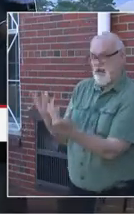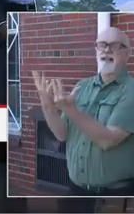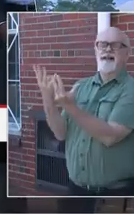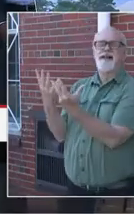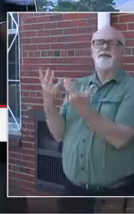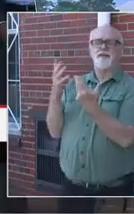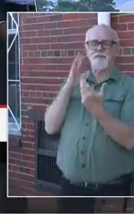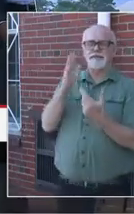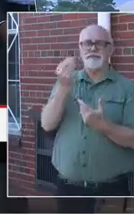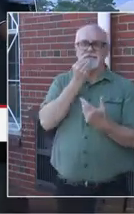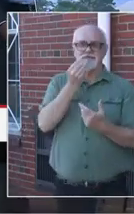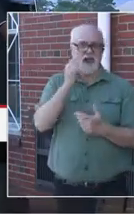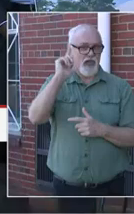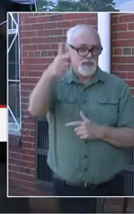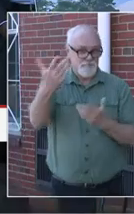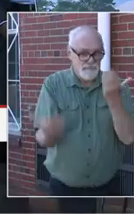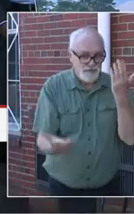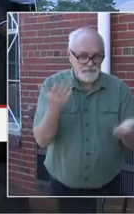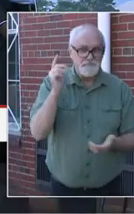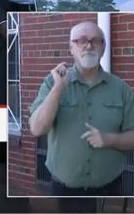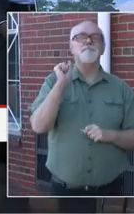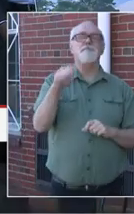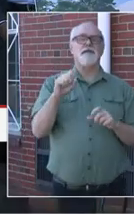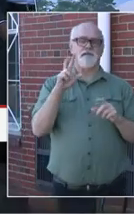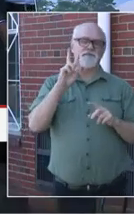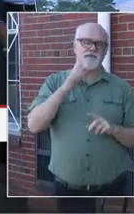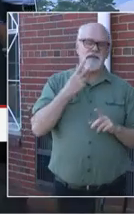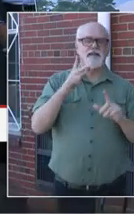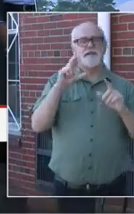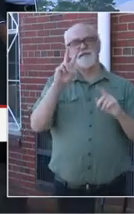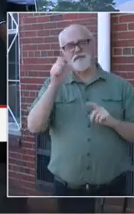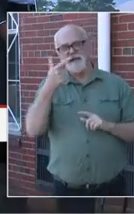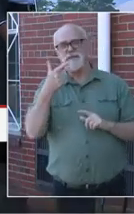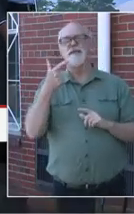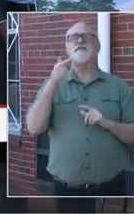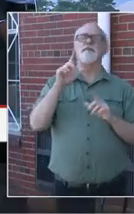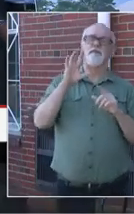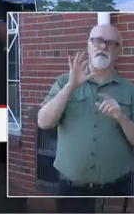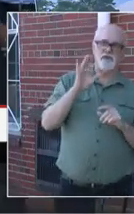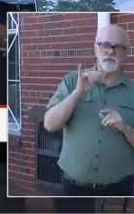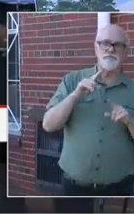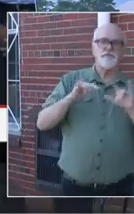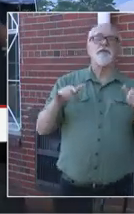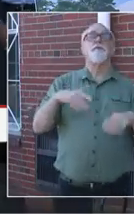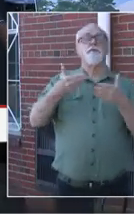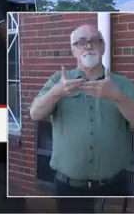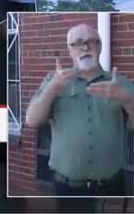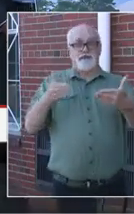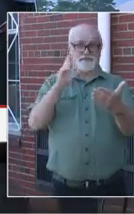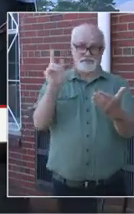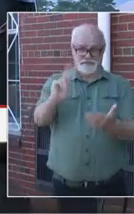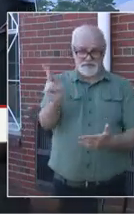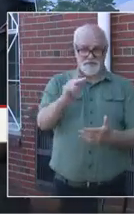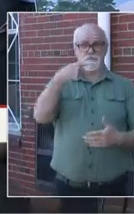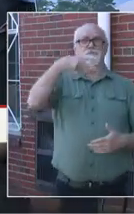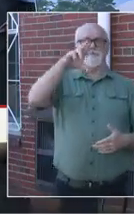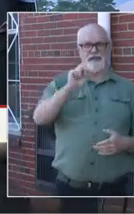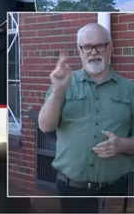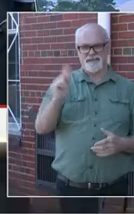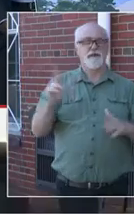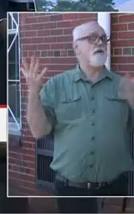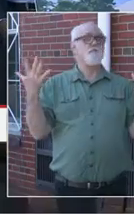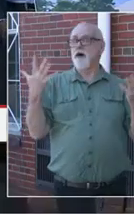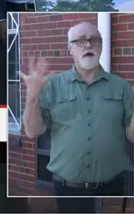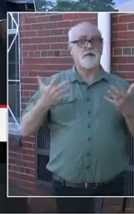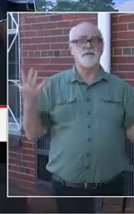pre-K students, and we know how important those early learning years are. So parents, tomorrow is the first day for our pre-K students.